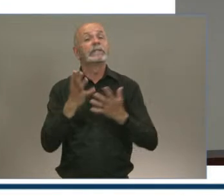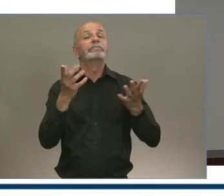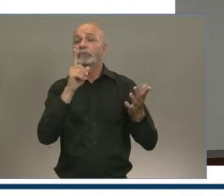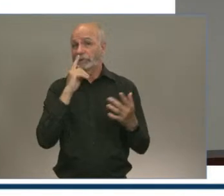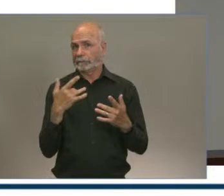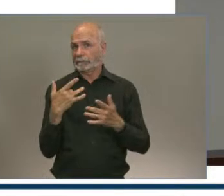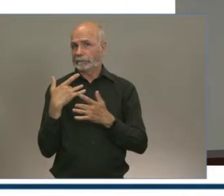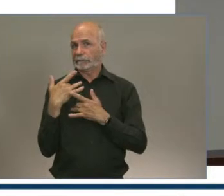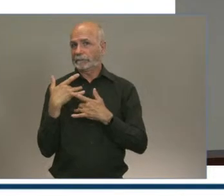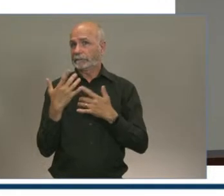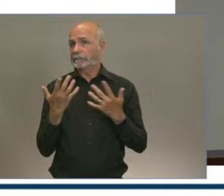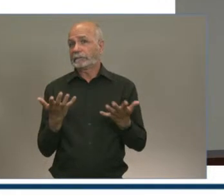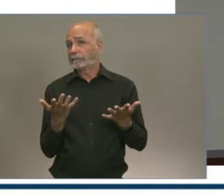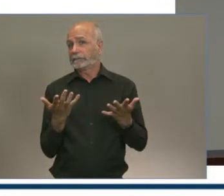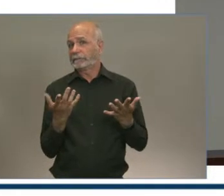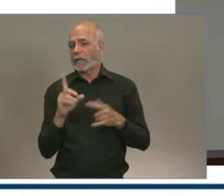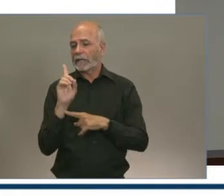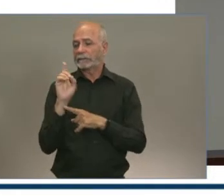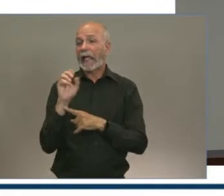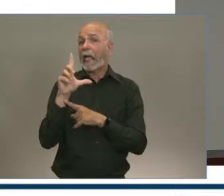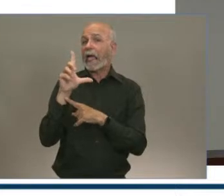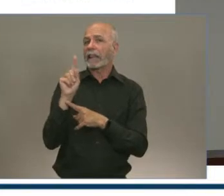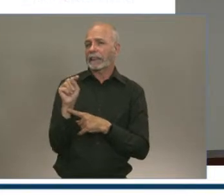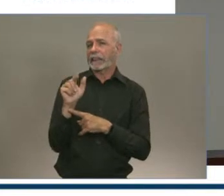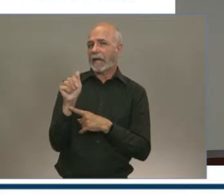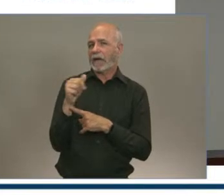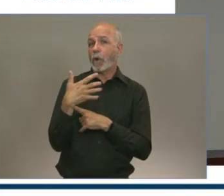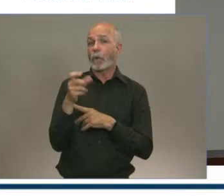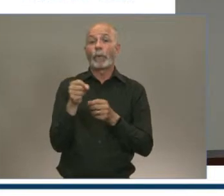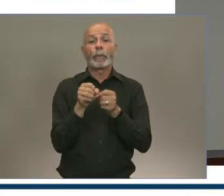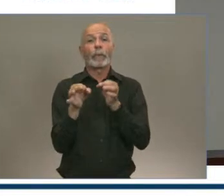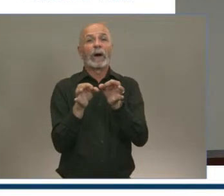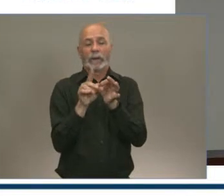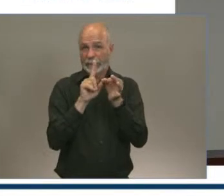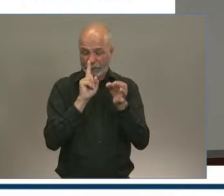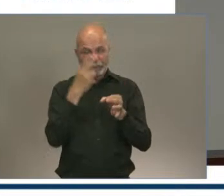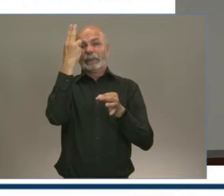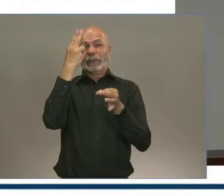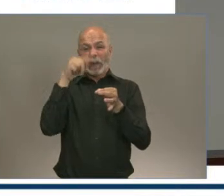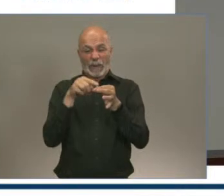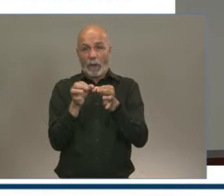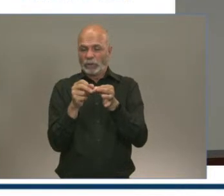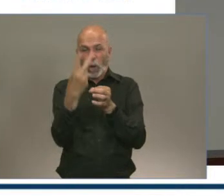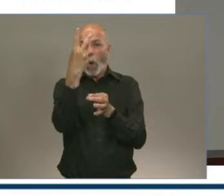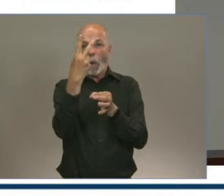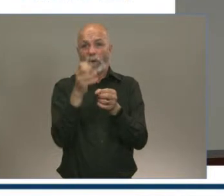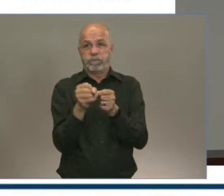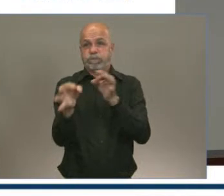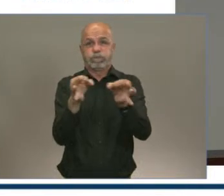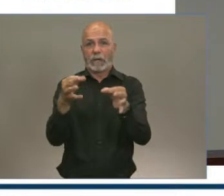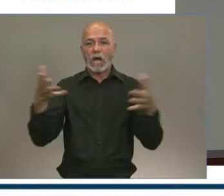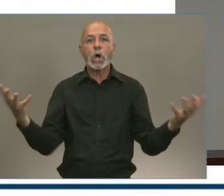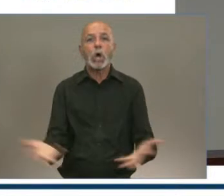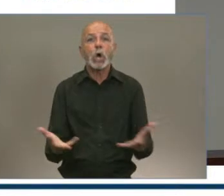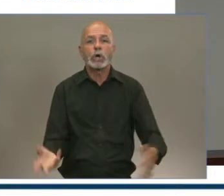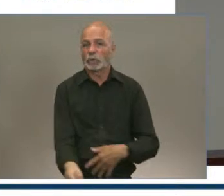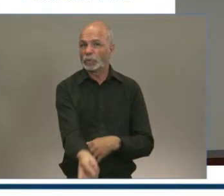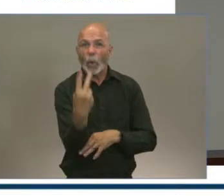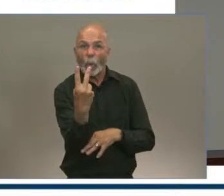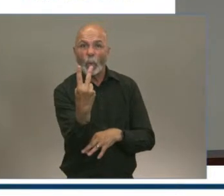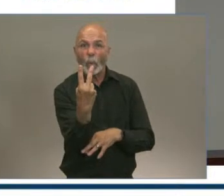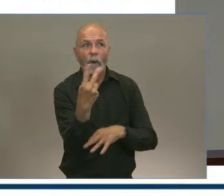variant, and that we have had 2 cases with that Delta variant several weeks ago in Nova